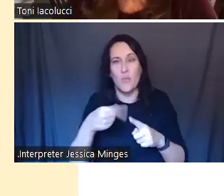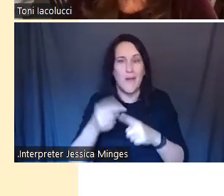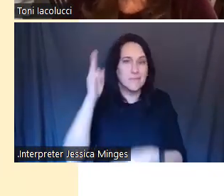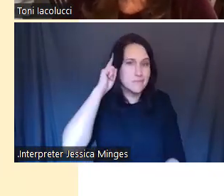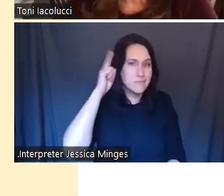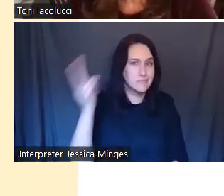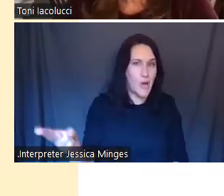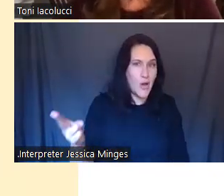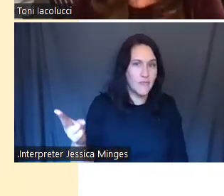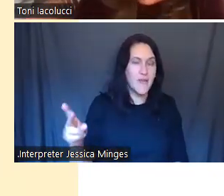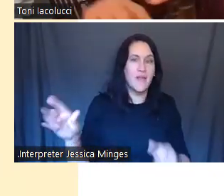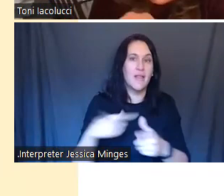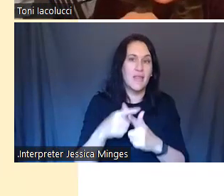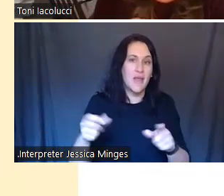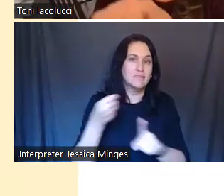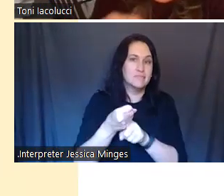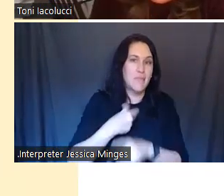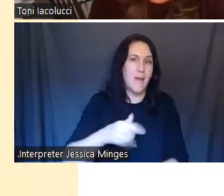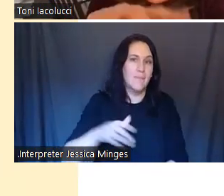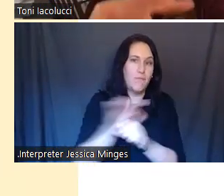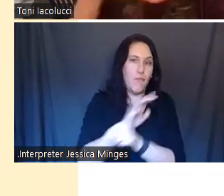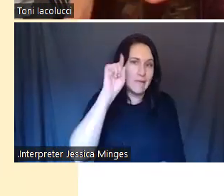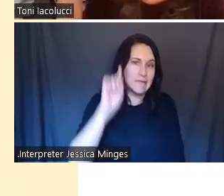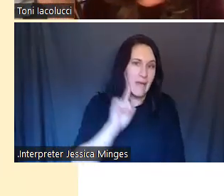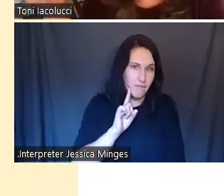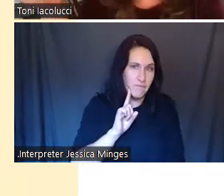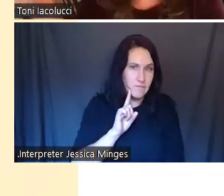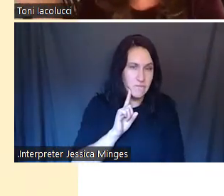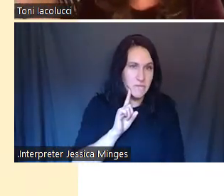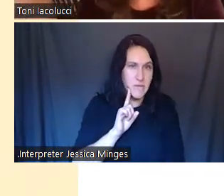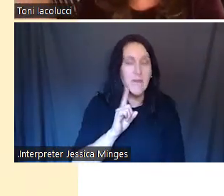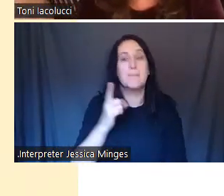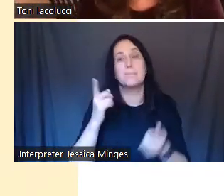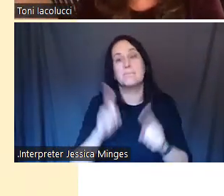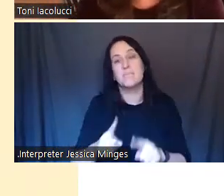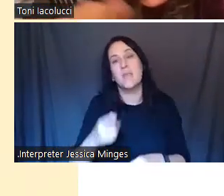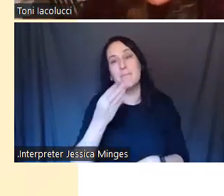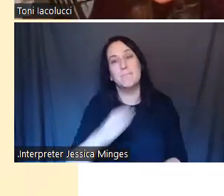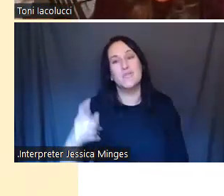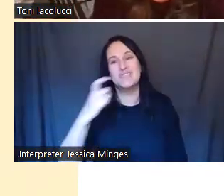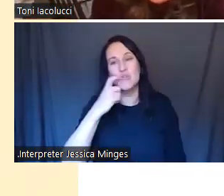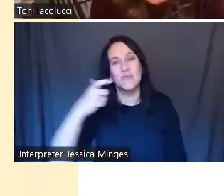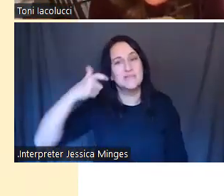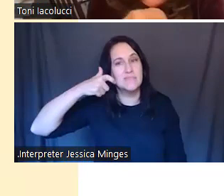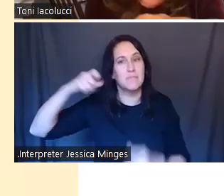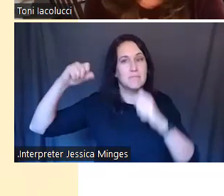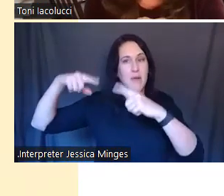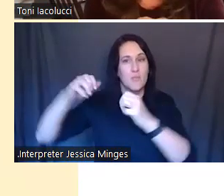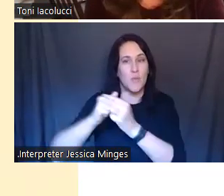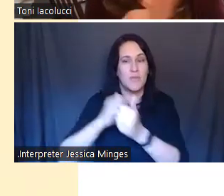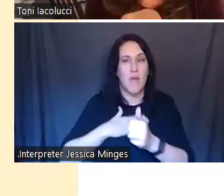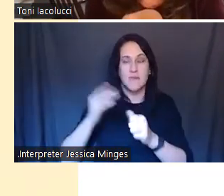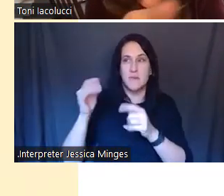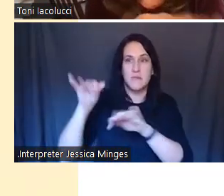I'm completely deaf. What happens is it Bluetooths to my smoke detector. If you can see on the